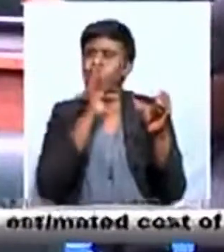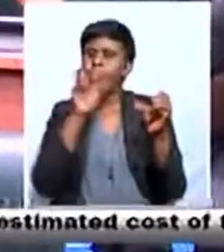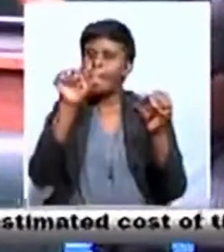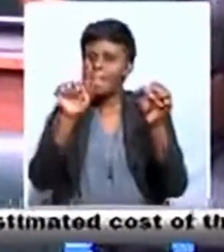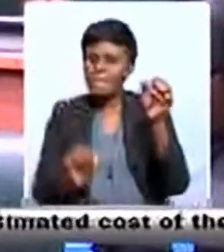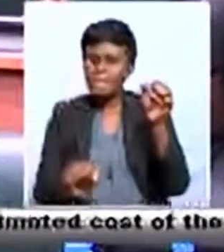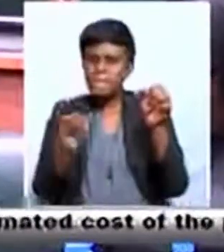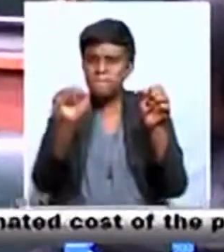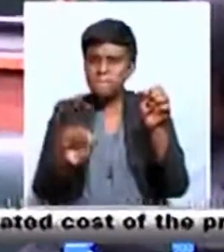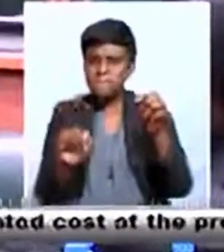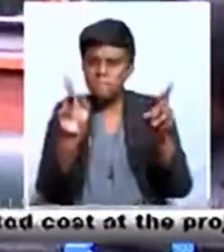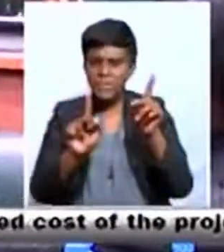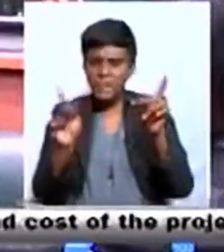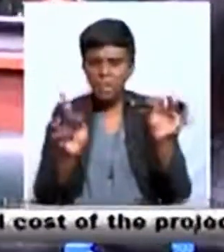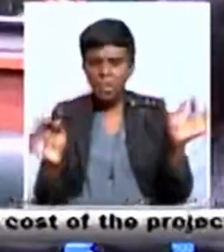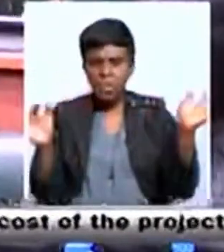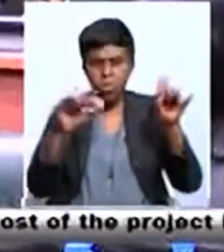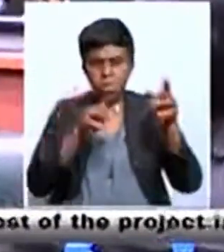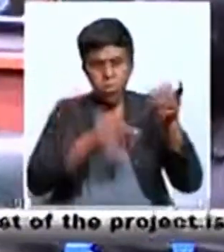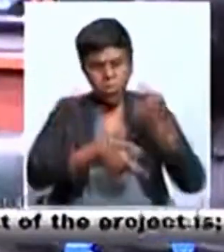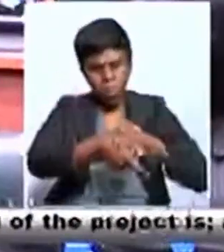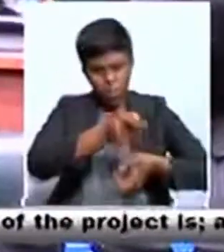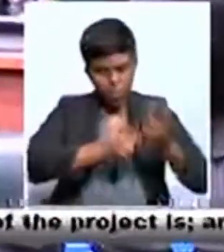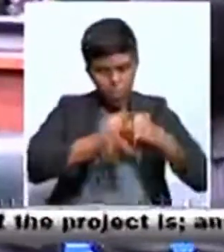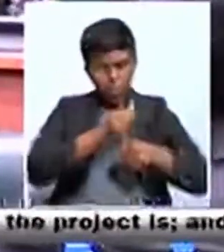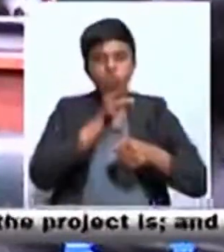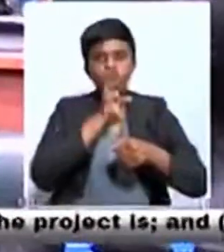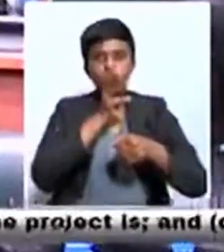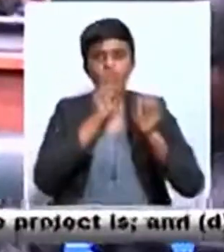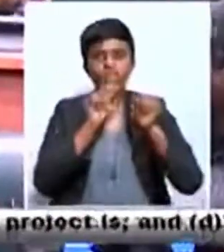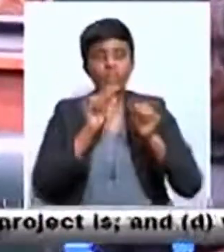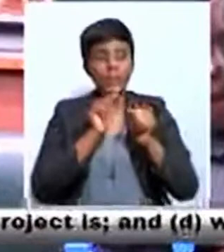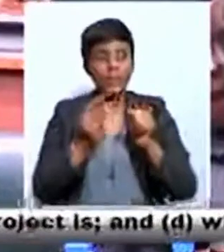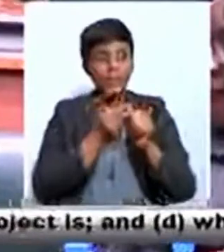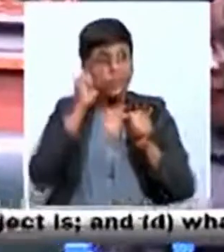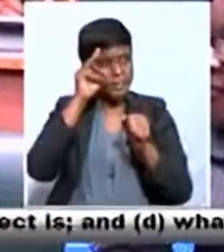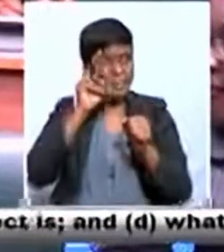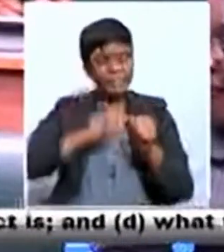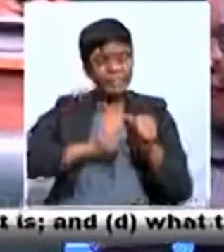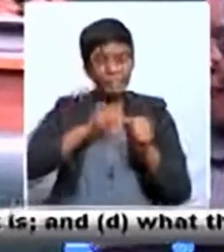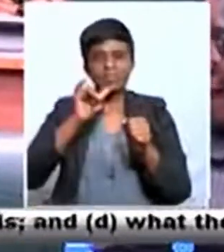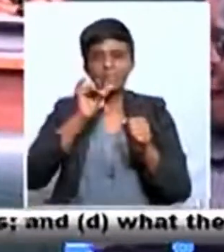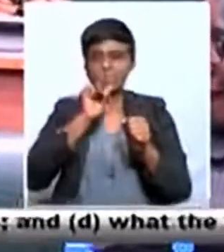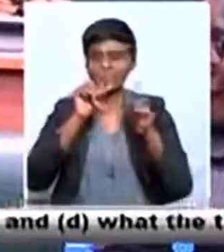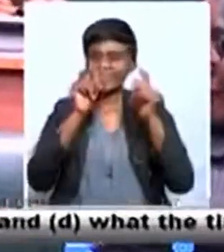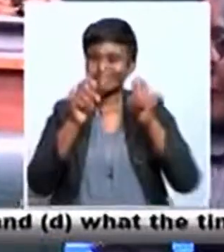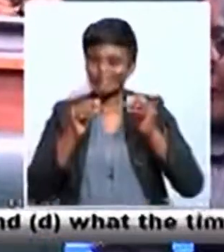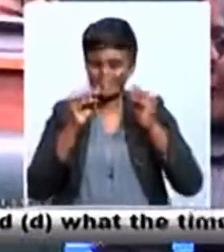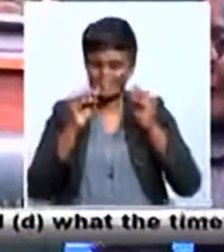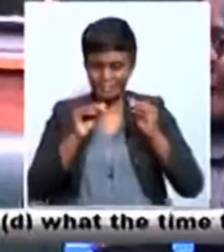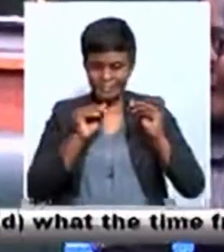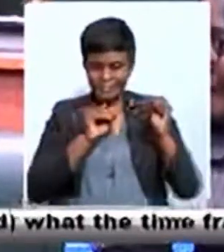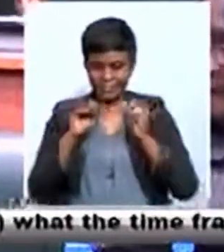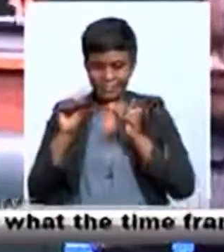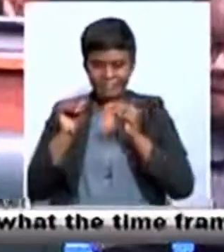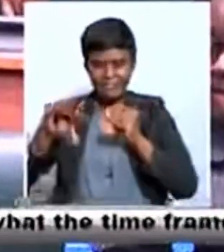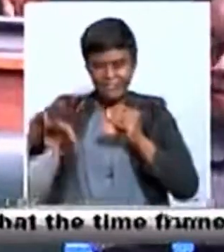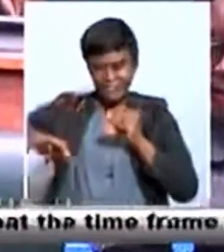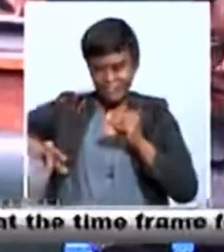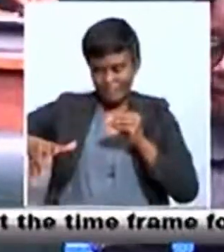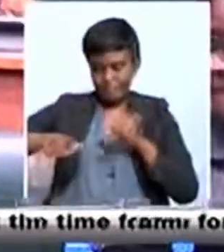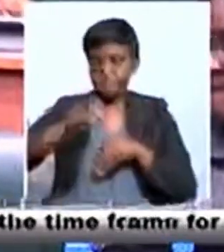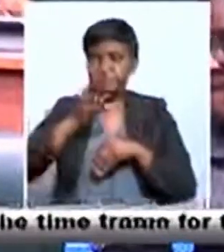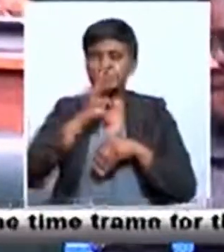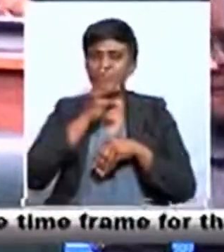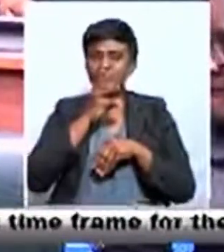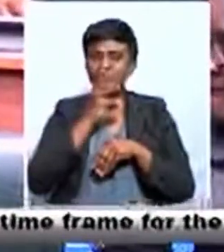congregate and draw water. So yes, as a ministry, we are graduating to the pipe-to-water schemes, but according